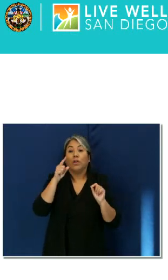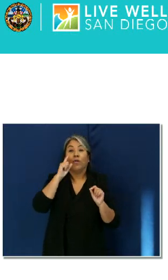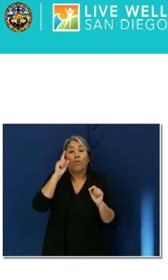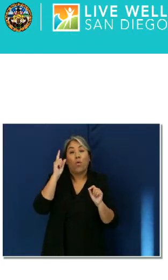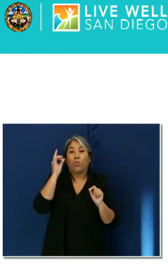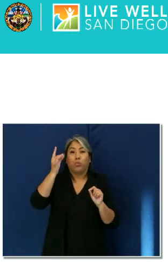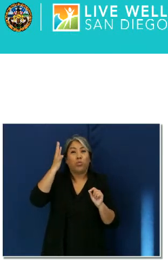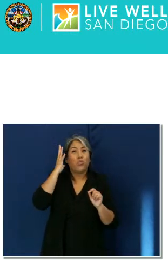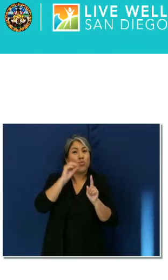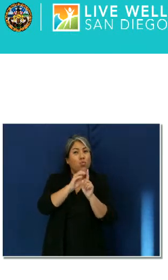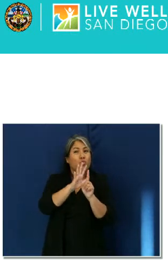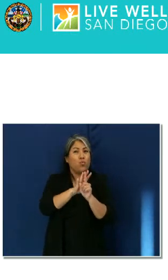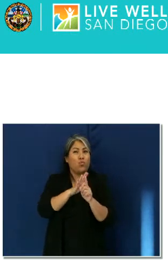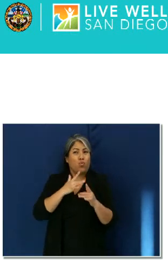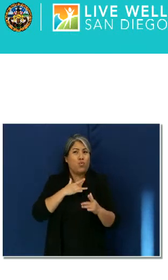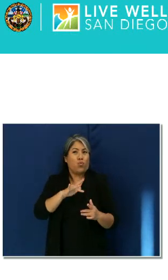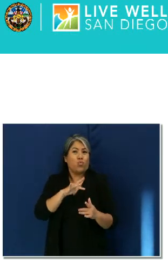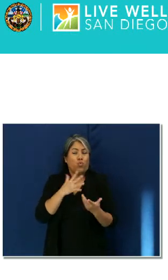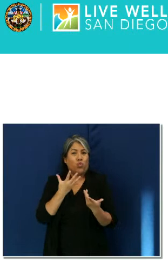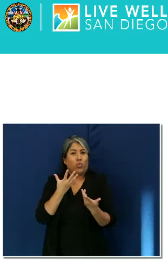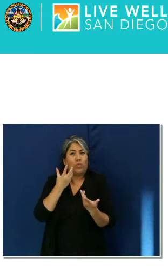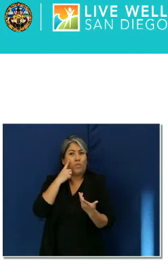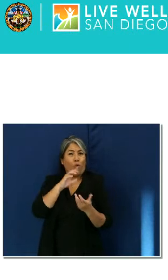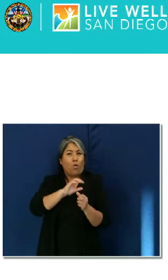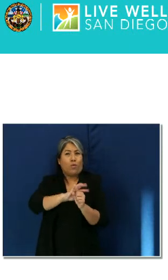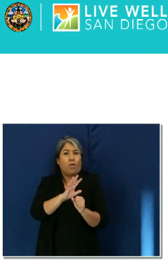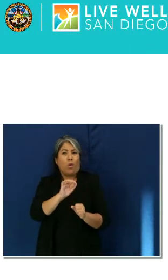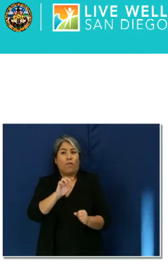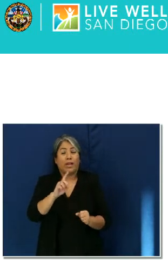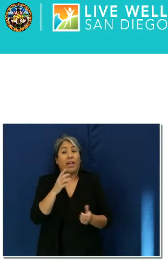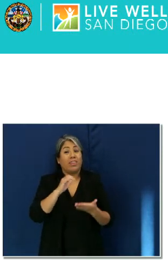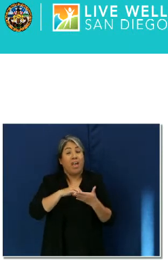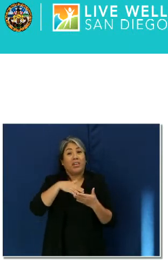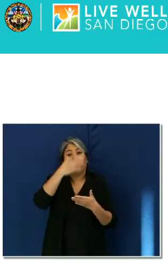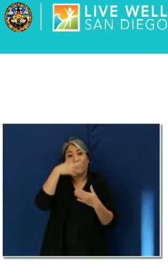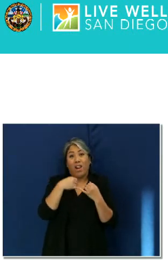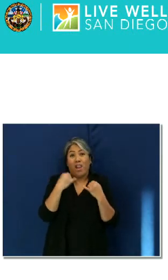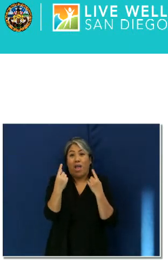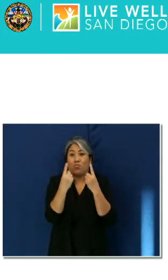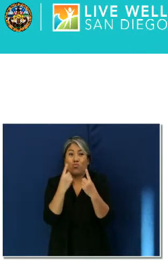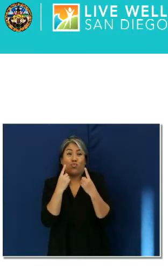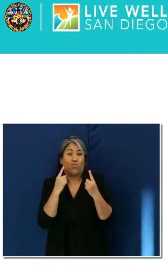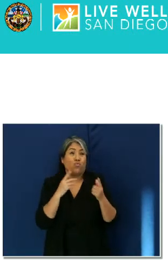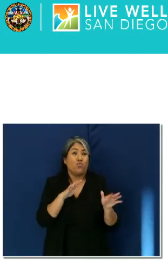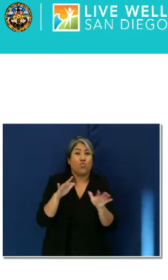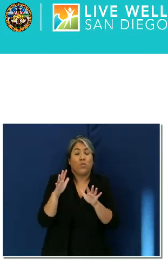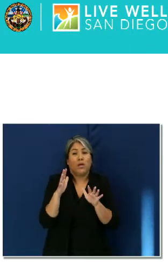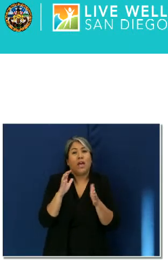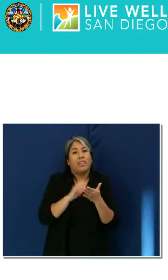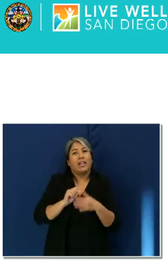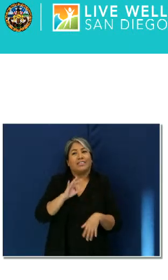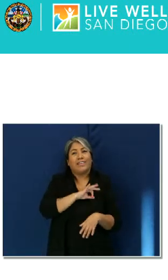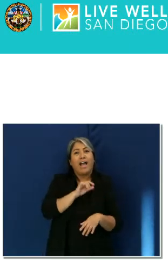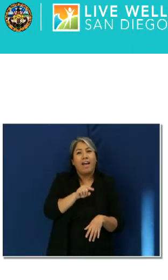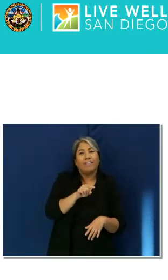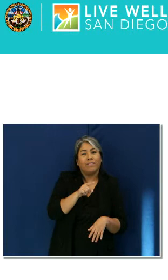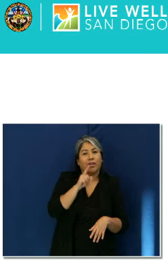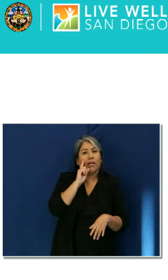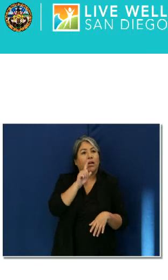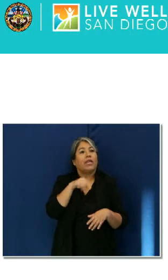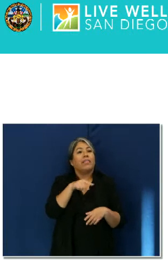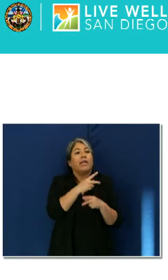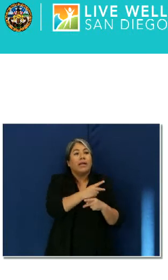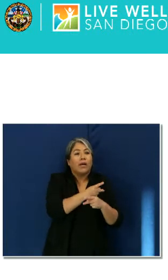highest risk individuals, which are frontline clinical staff who care for patients in high-risk